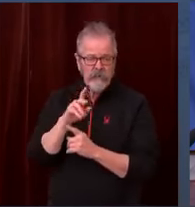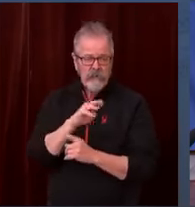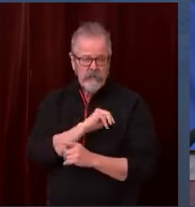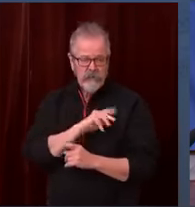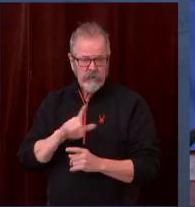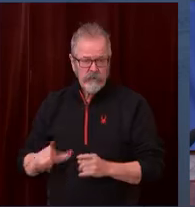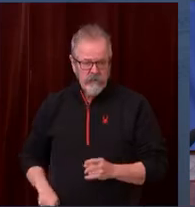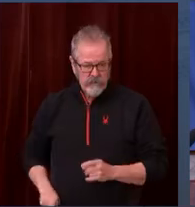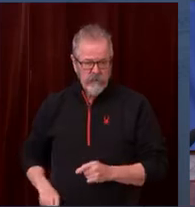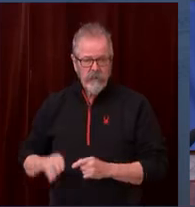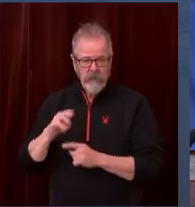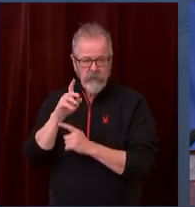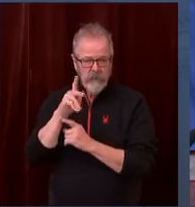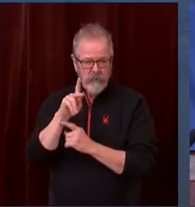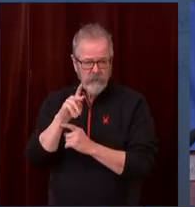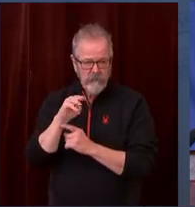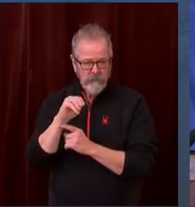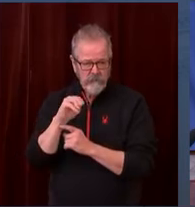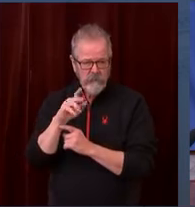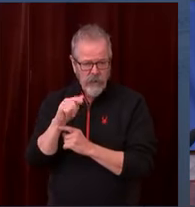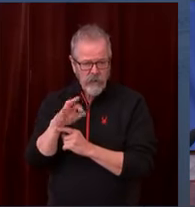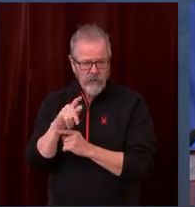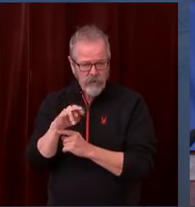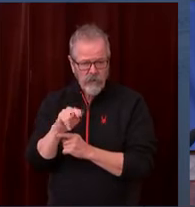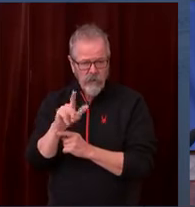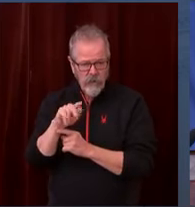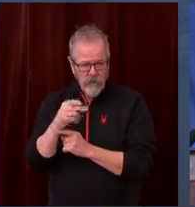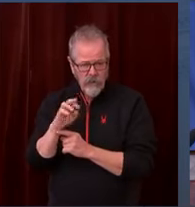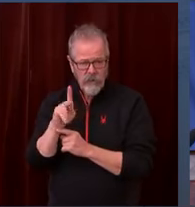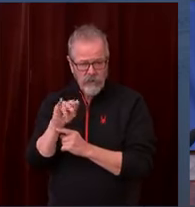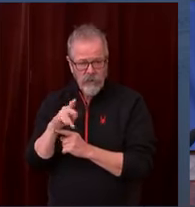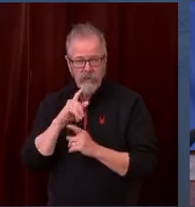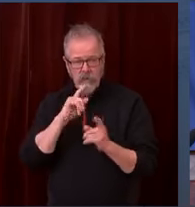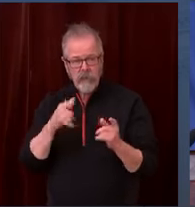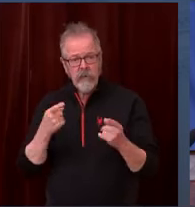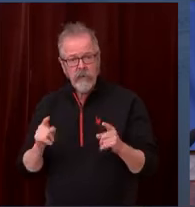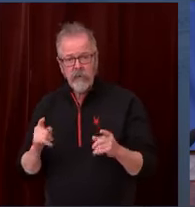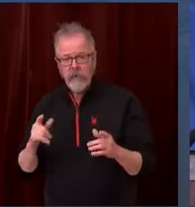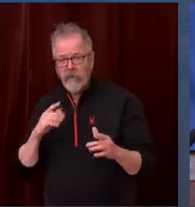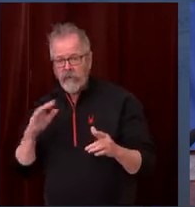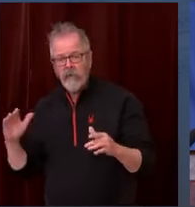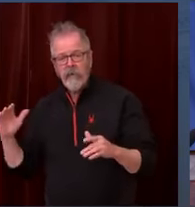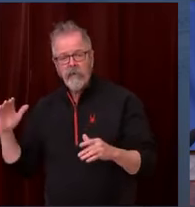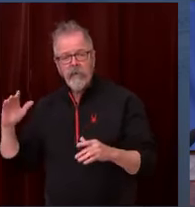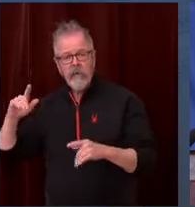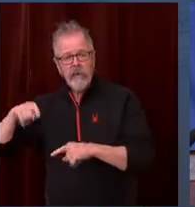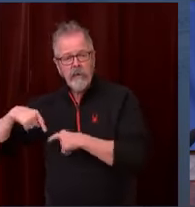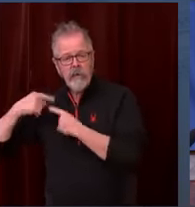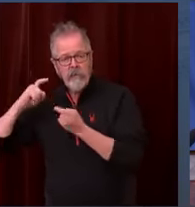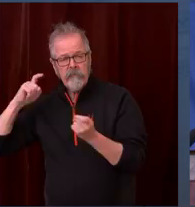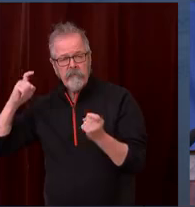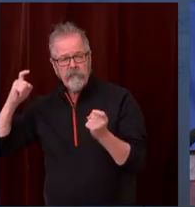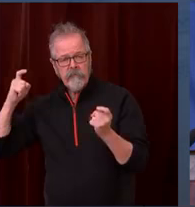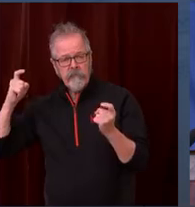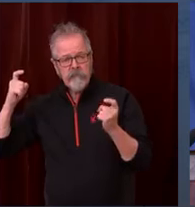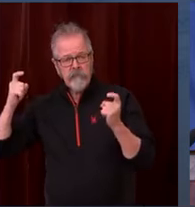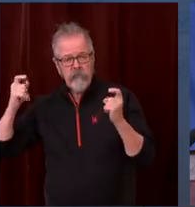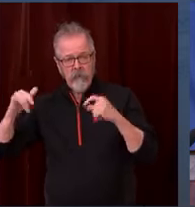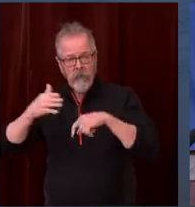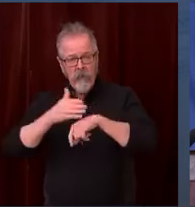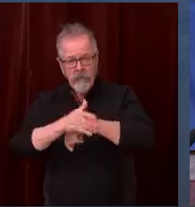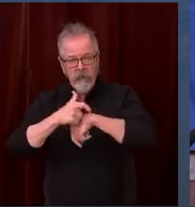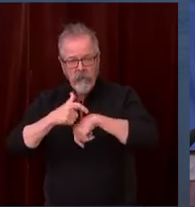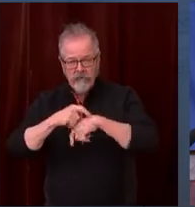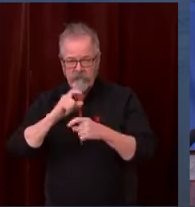takes organizations. And that's one of the reasons we are advocating an addition to our state's organization to be